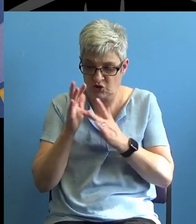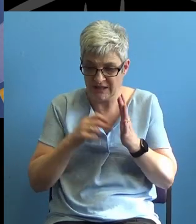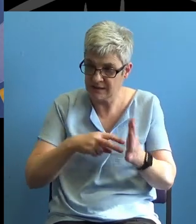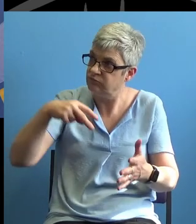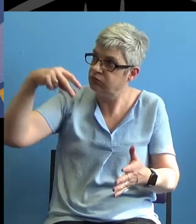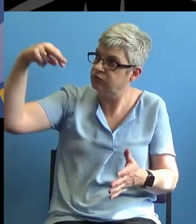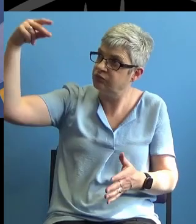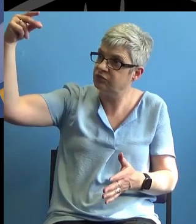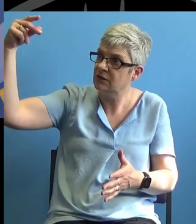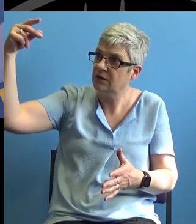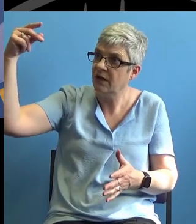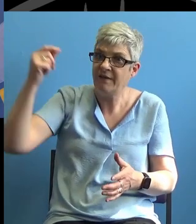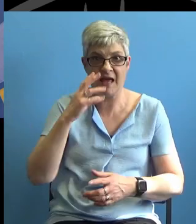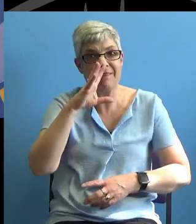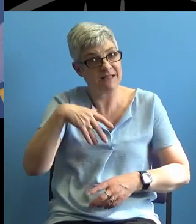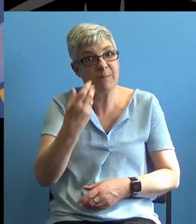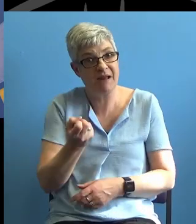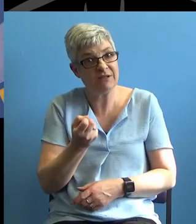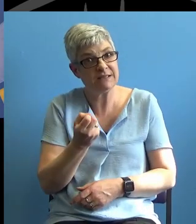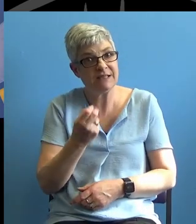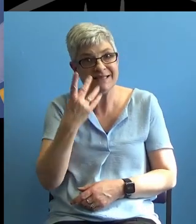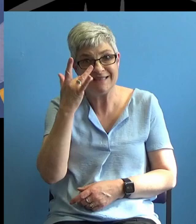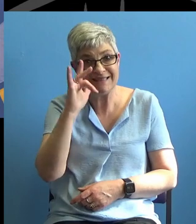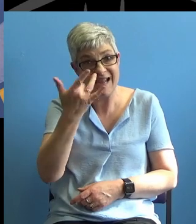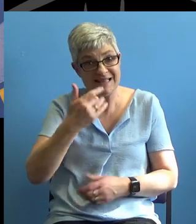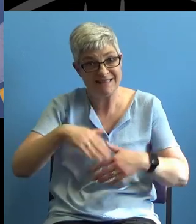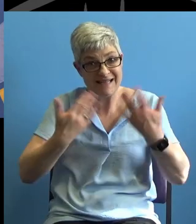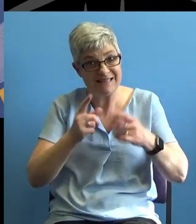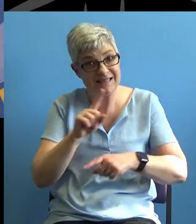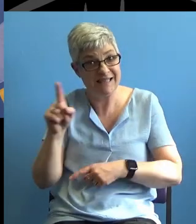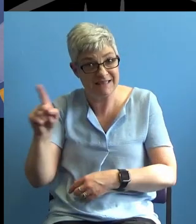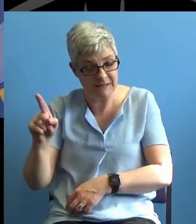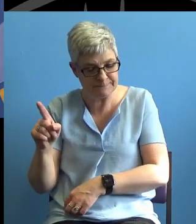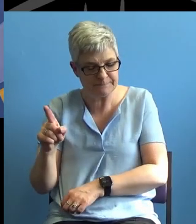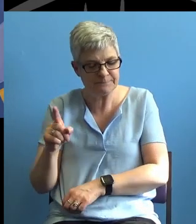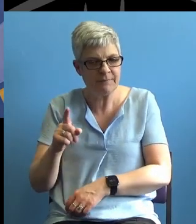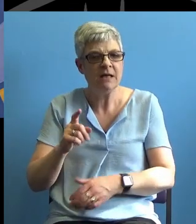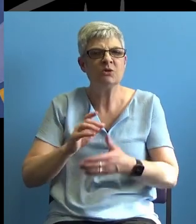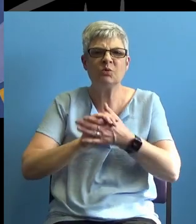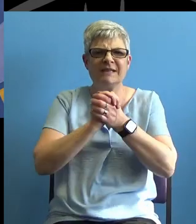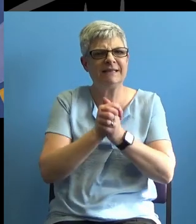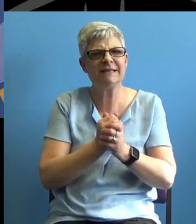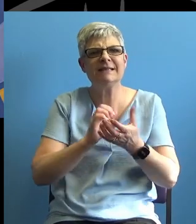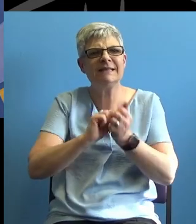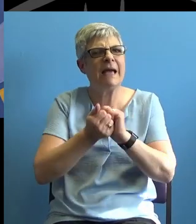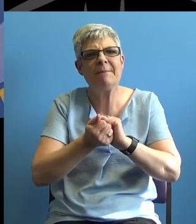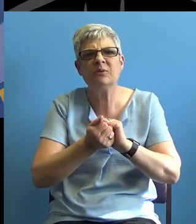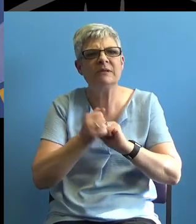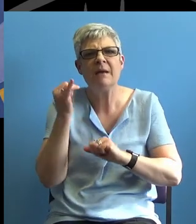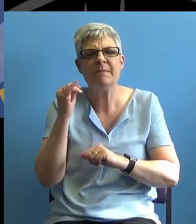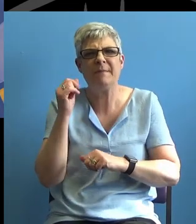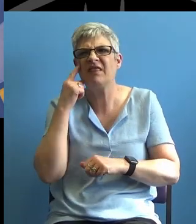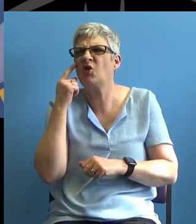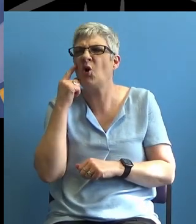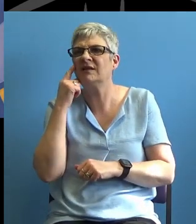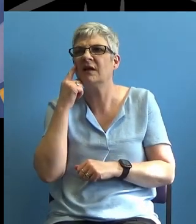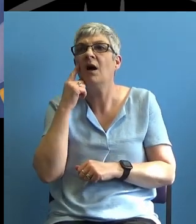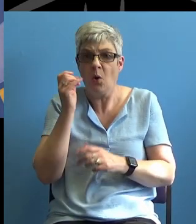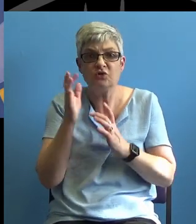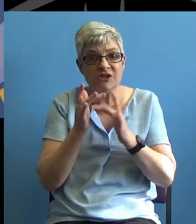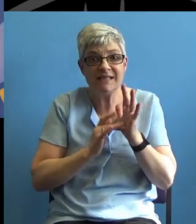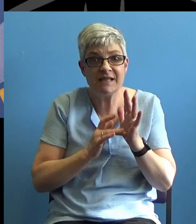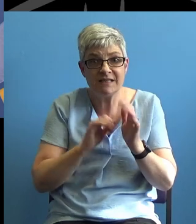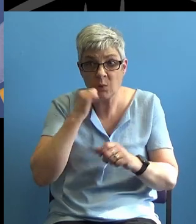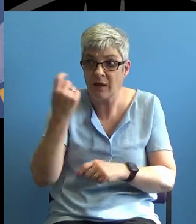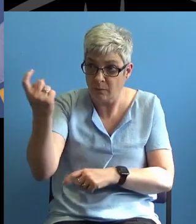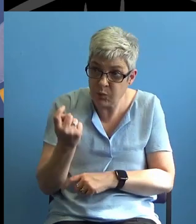ascended, some 10 days or so. And the disciples then probably thought that that coming of Jesus might well be a matter